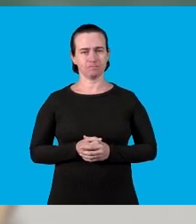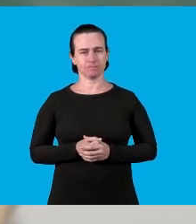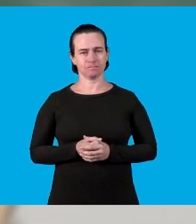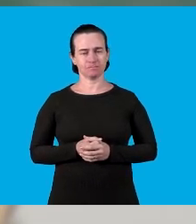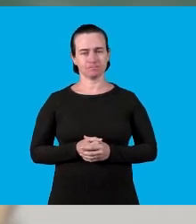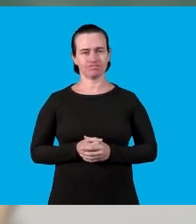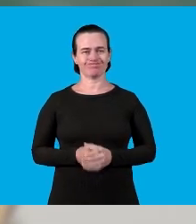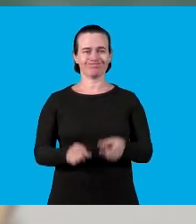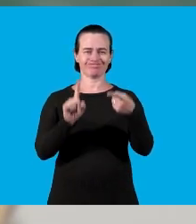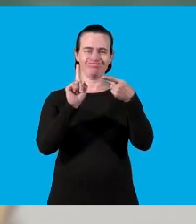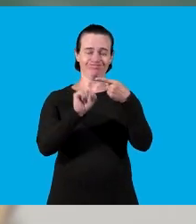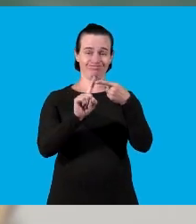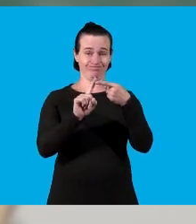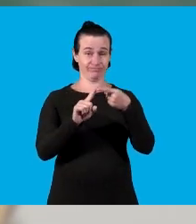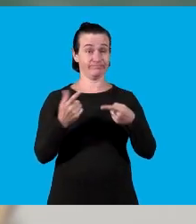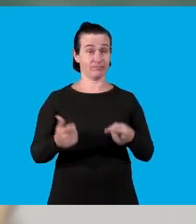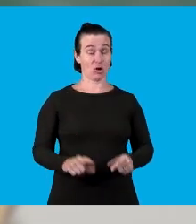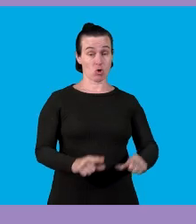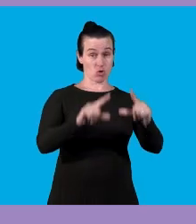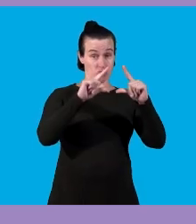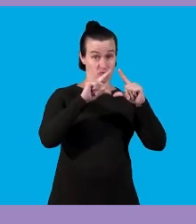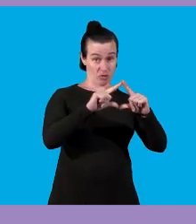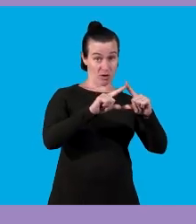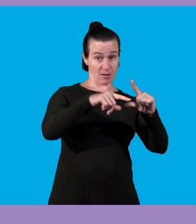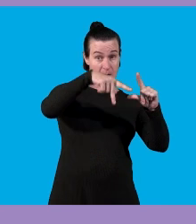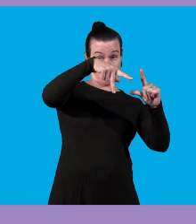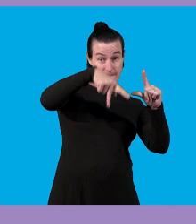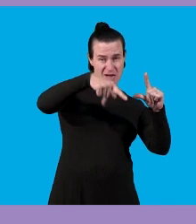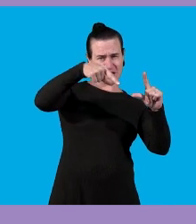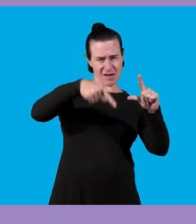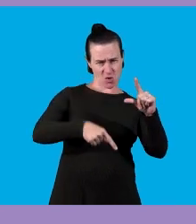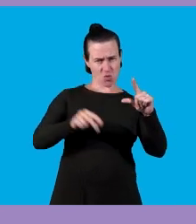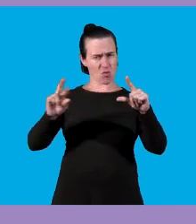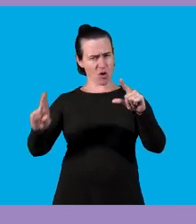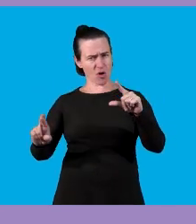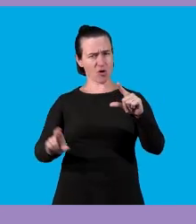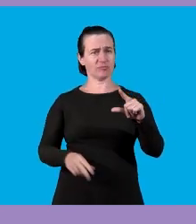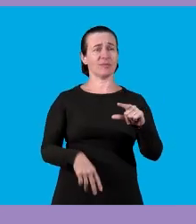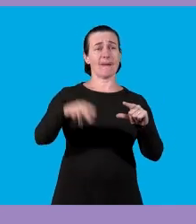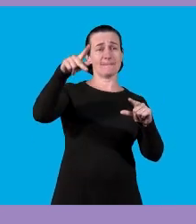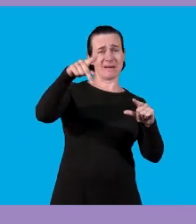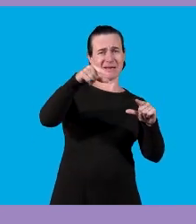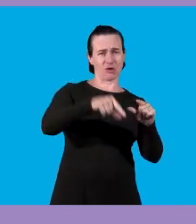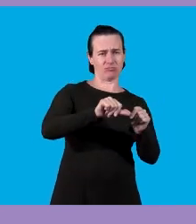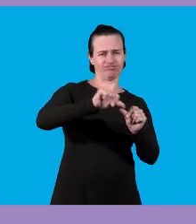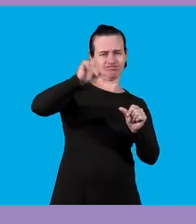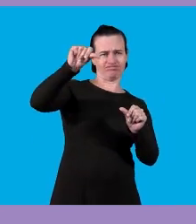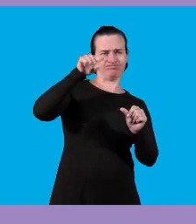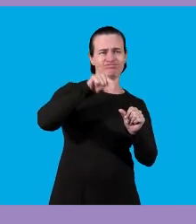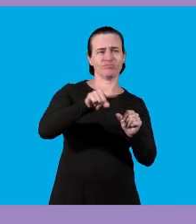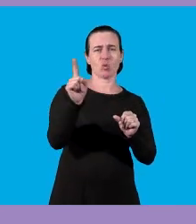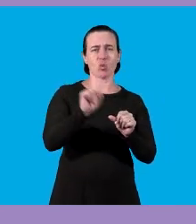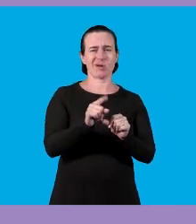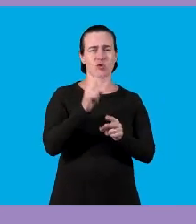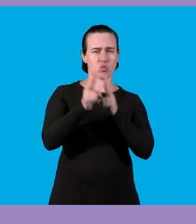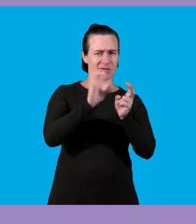1. In triangle PQR, PQ is equal to 12 centimeters. What